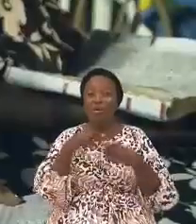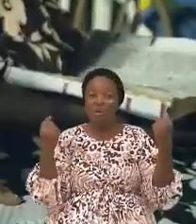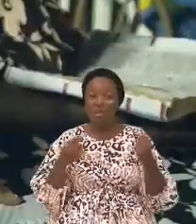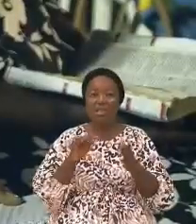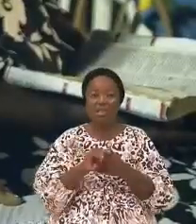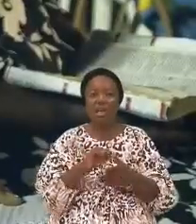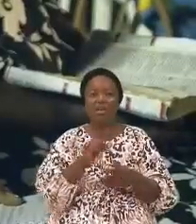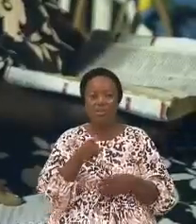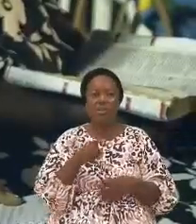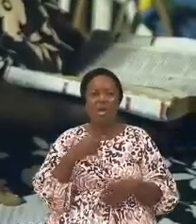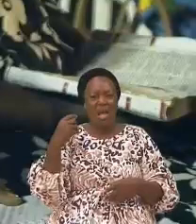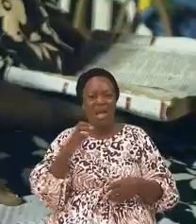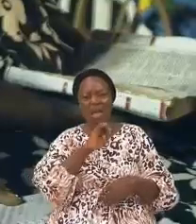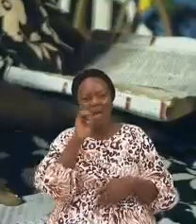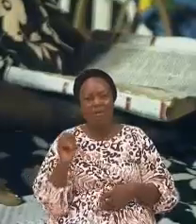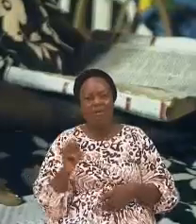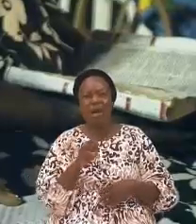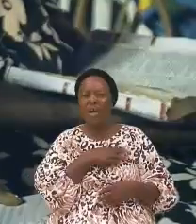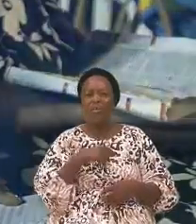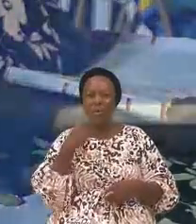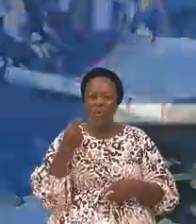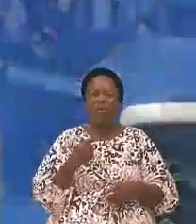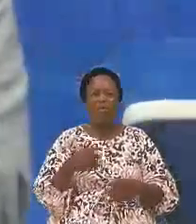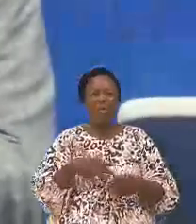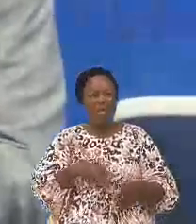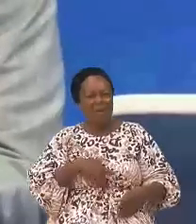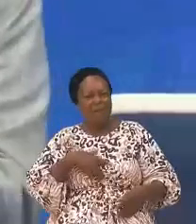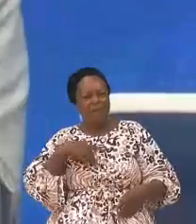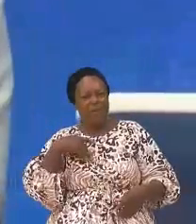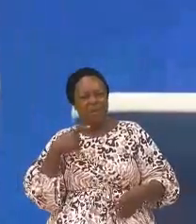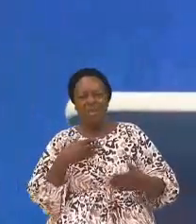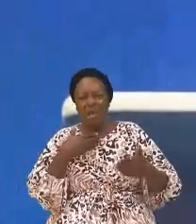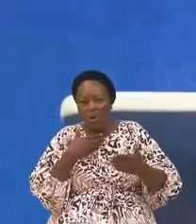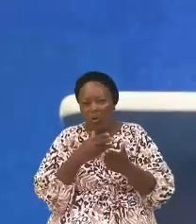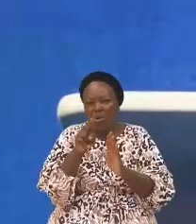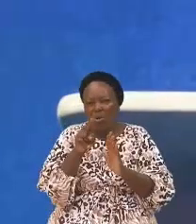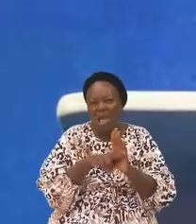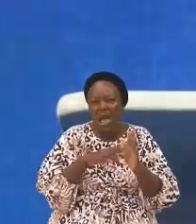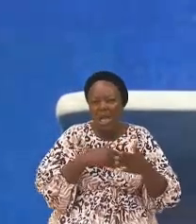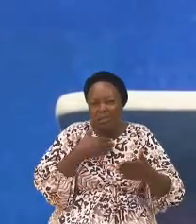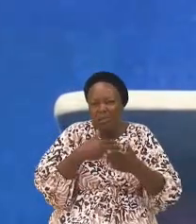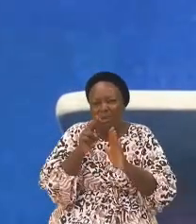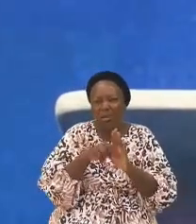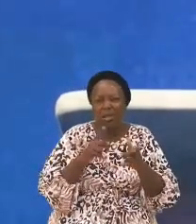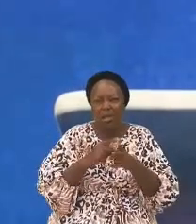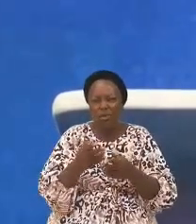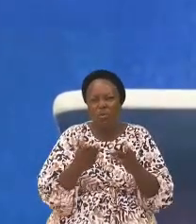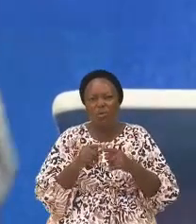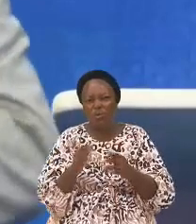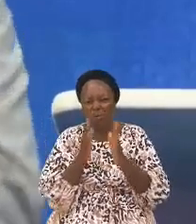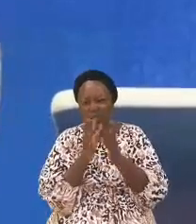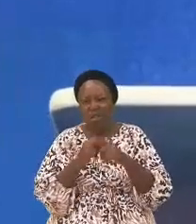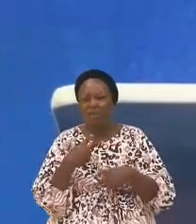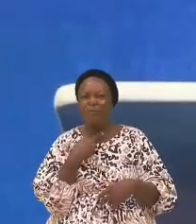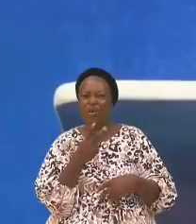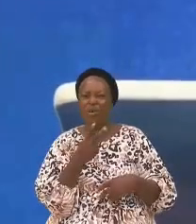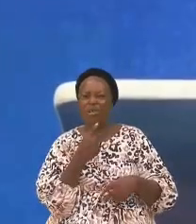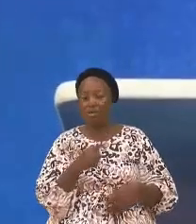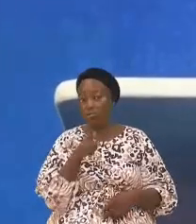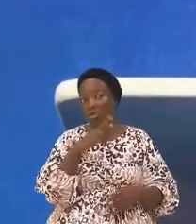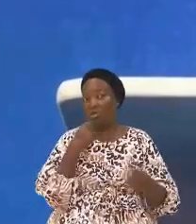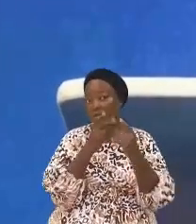ever near, all your sins, all your evil, that you always feel the closeness and the nearness, you want